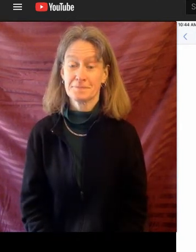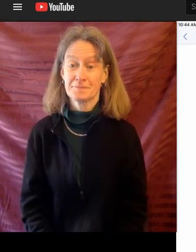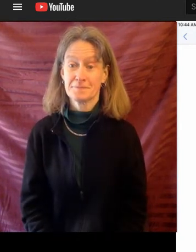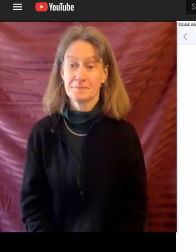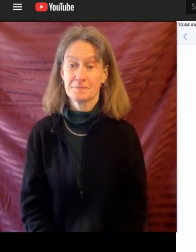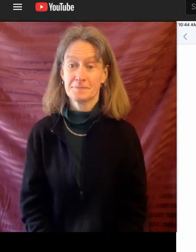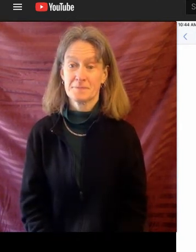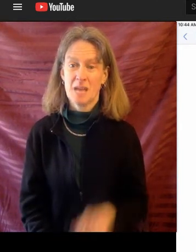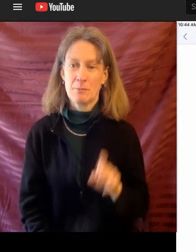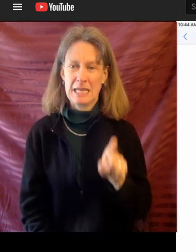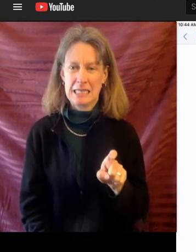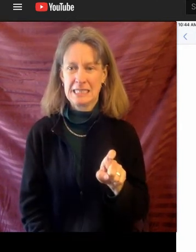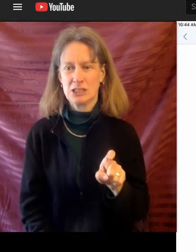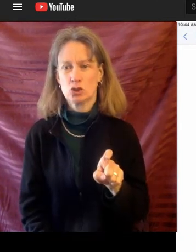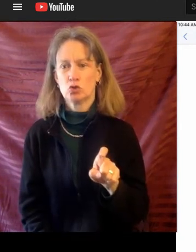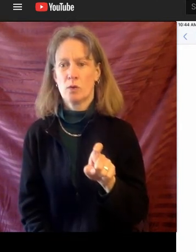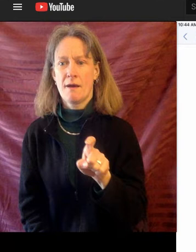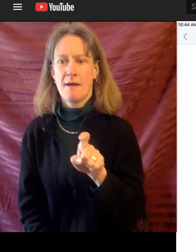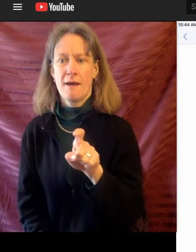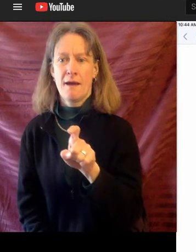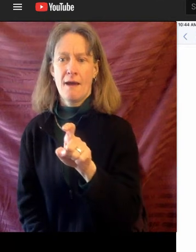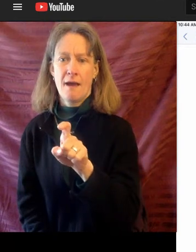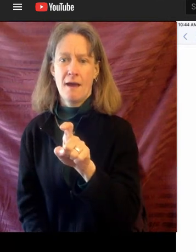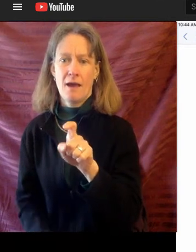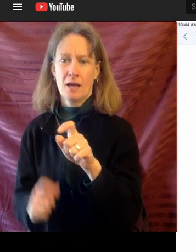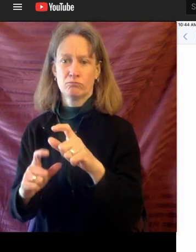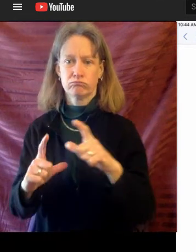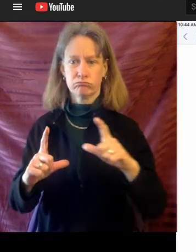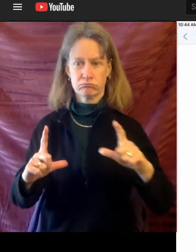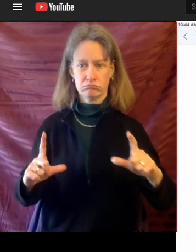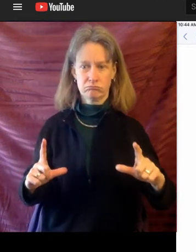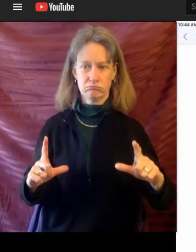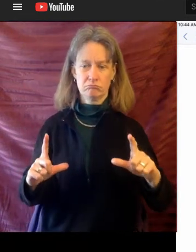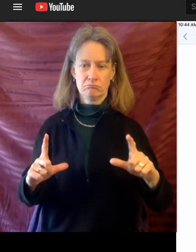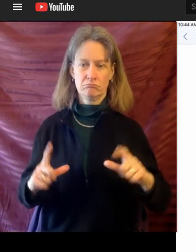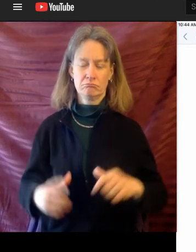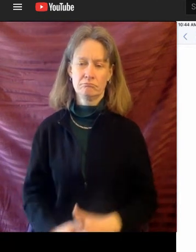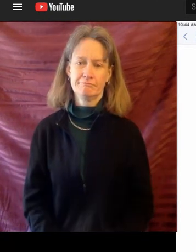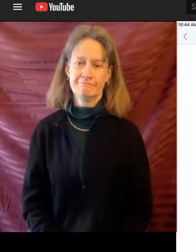And I'm going to click and drag so that it takes up more of the screen.